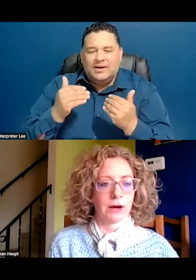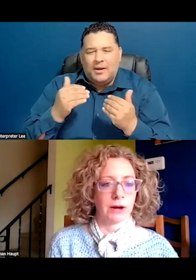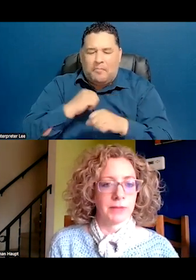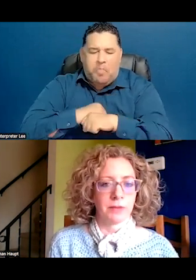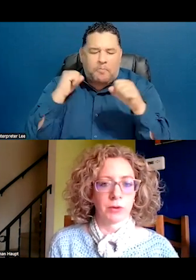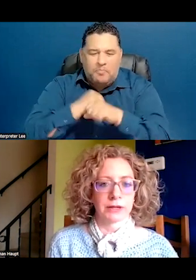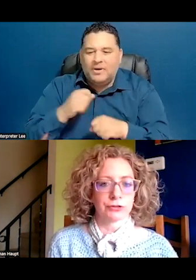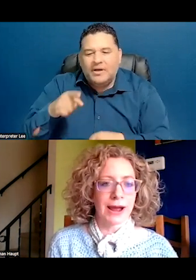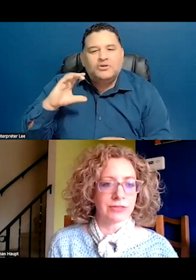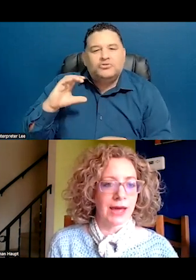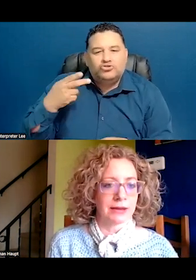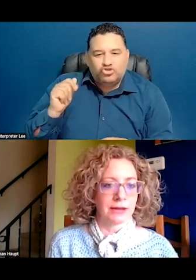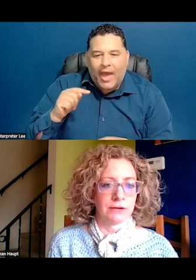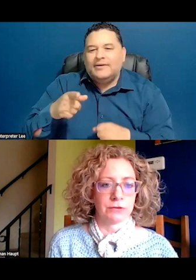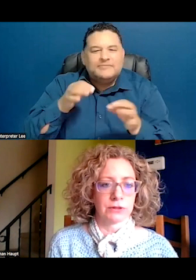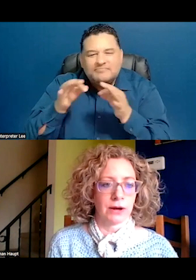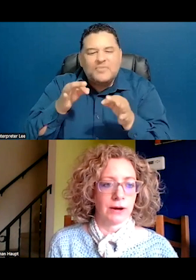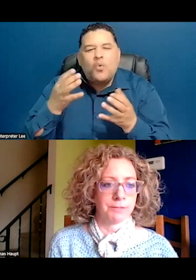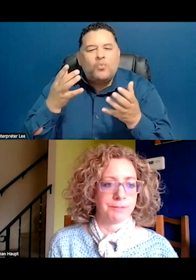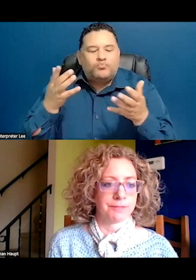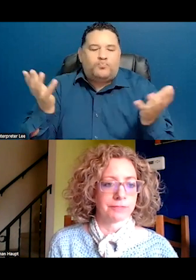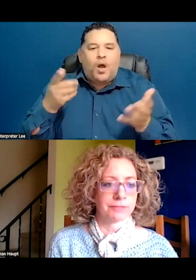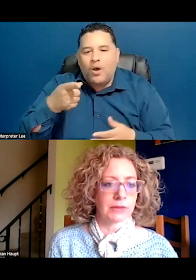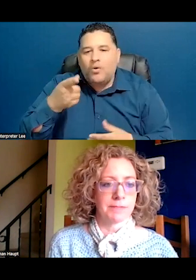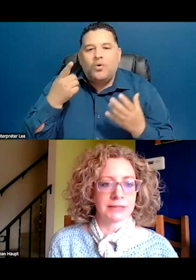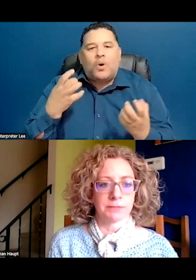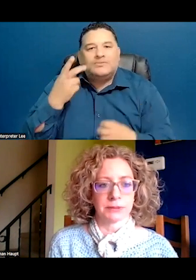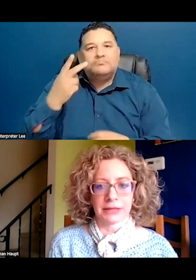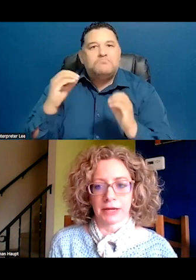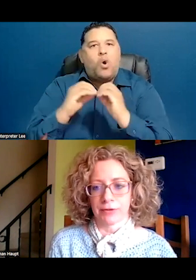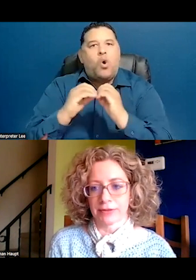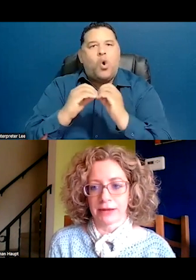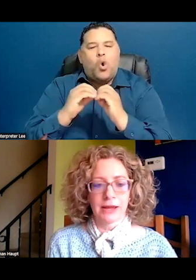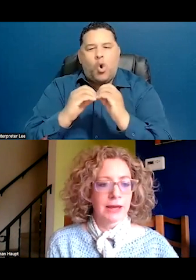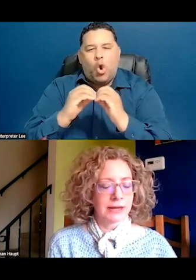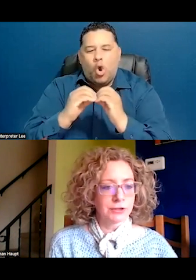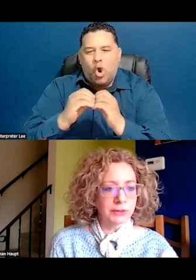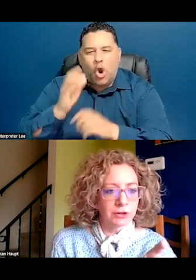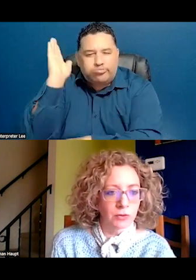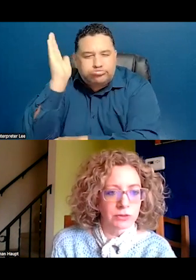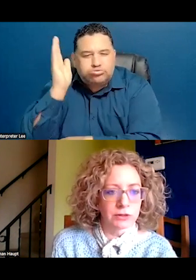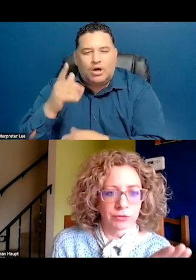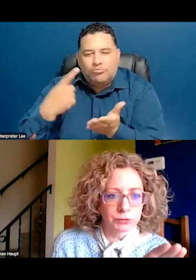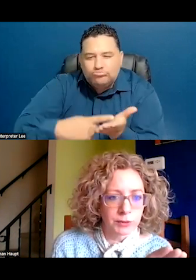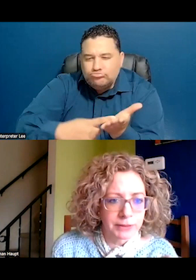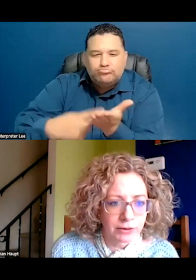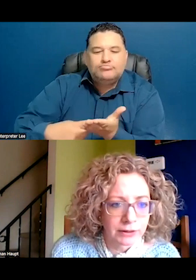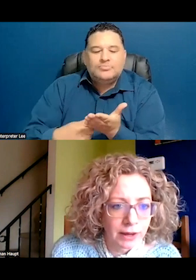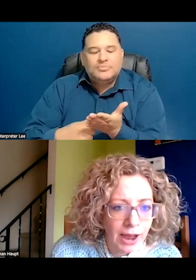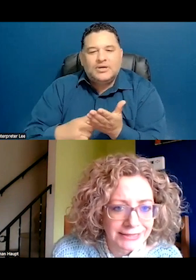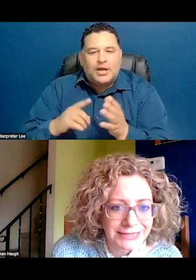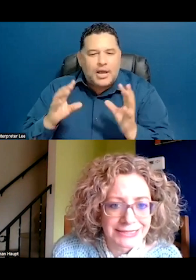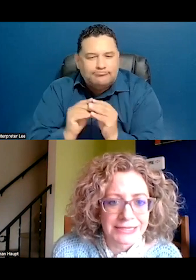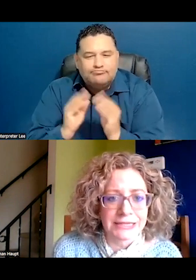of. And we're going to track that and make some planning around that. And I do want to note, there's one been